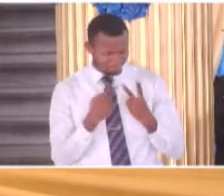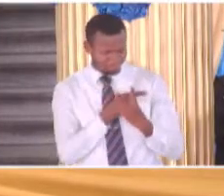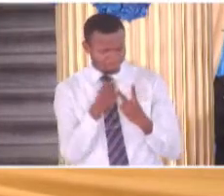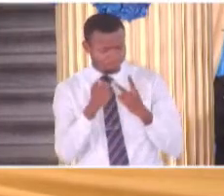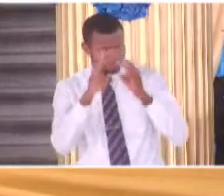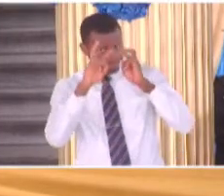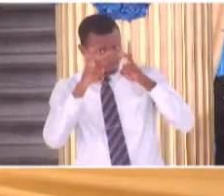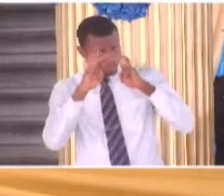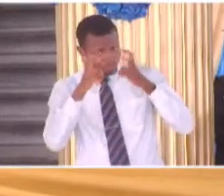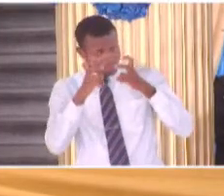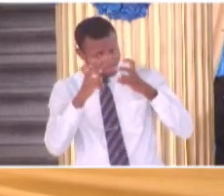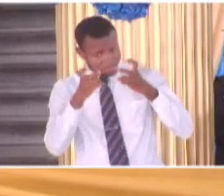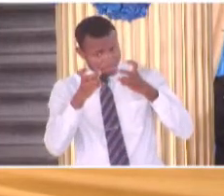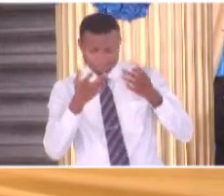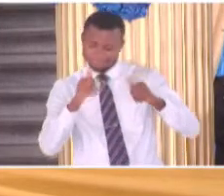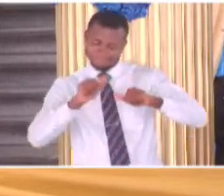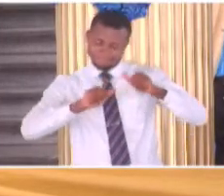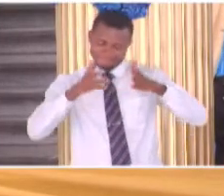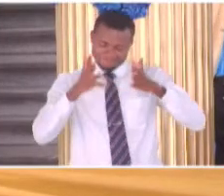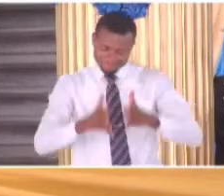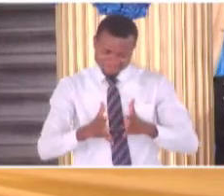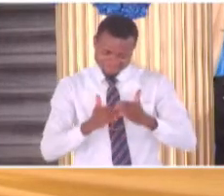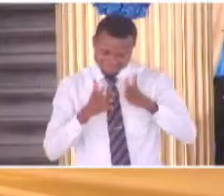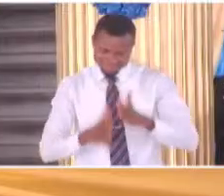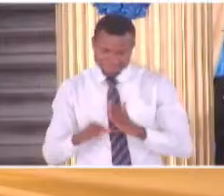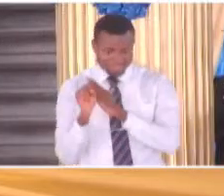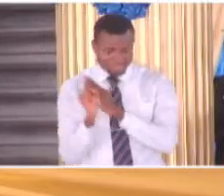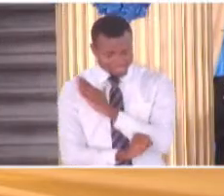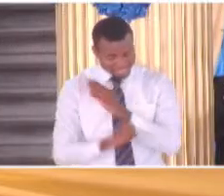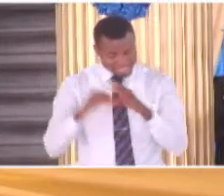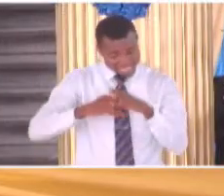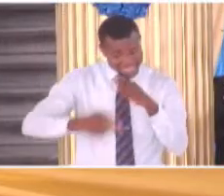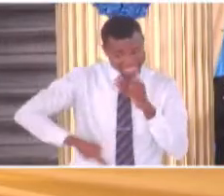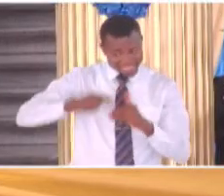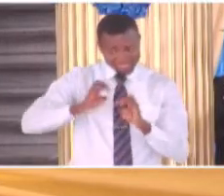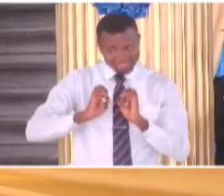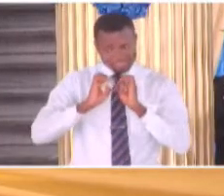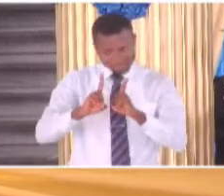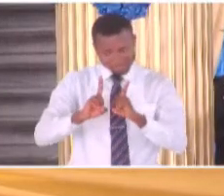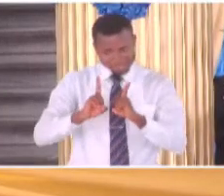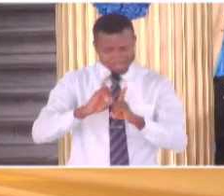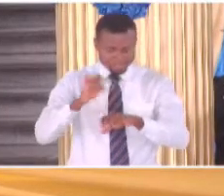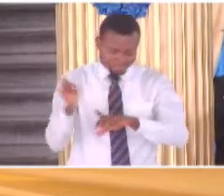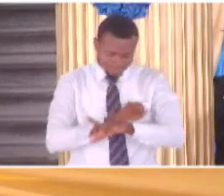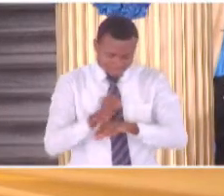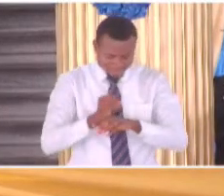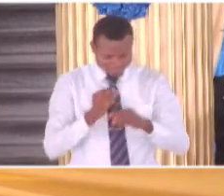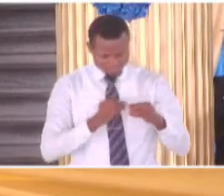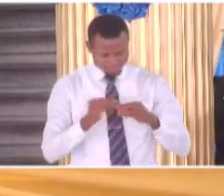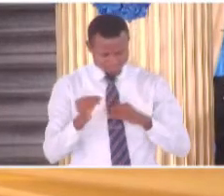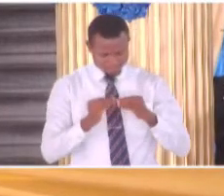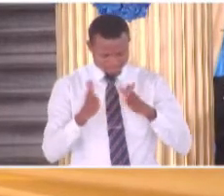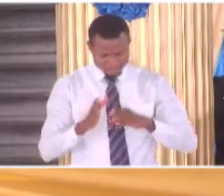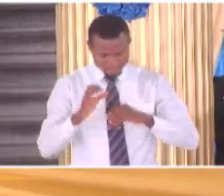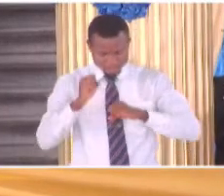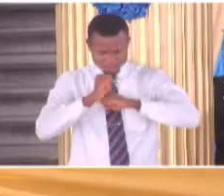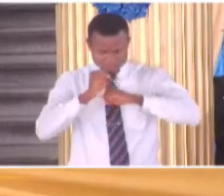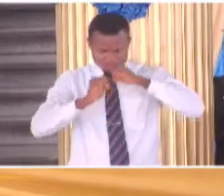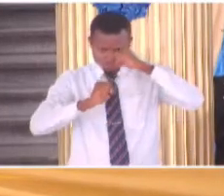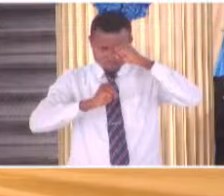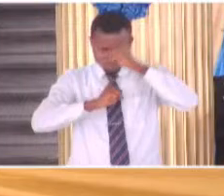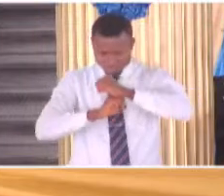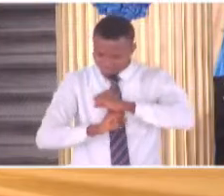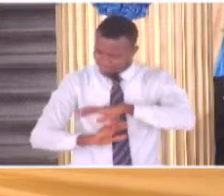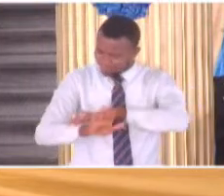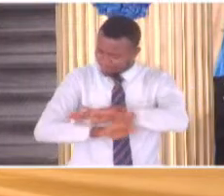including administrative leadership in higher education institutions and their management structure, basic laws and policies